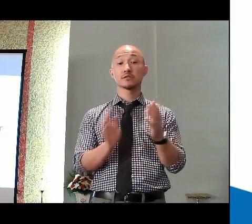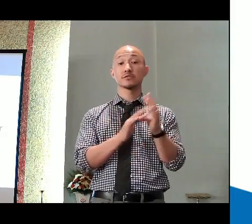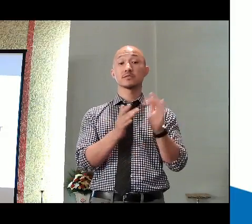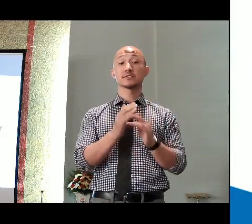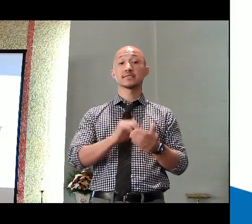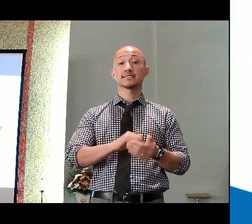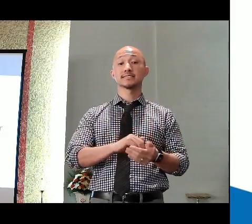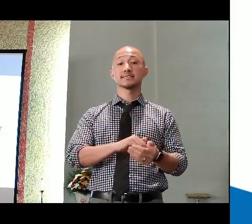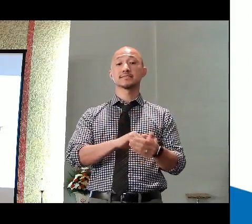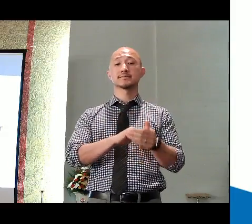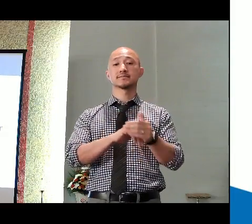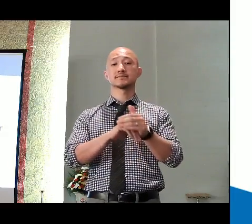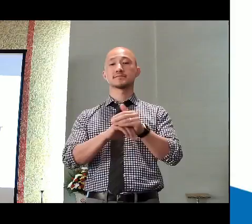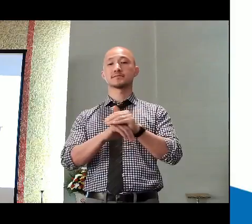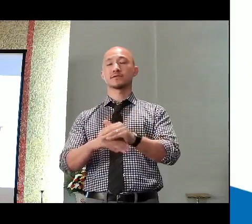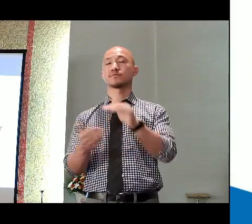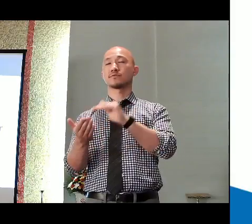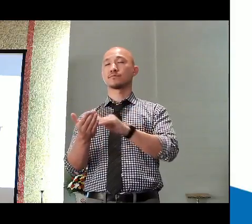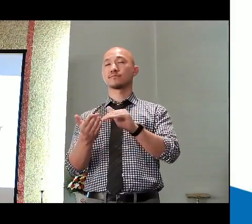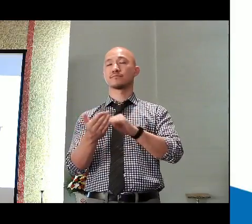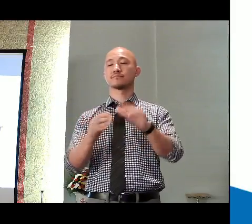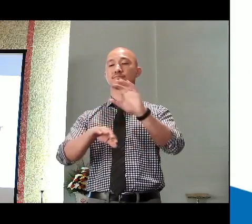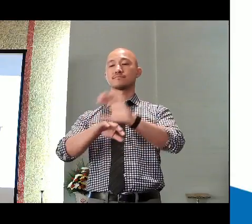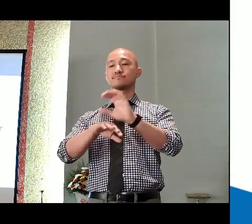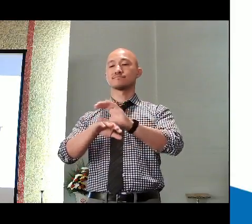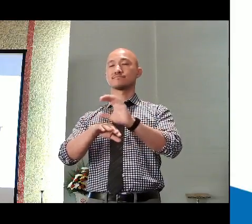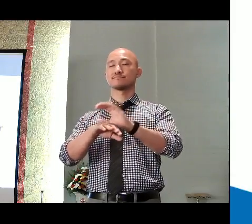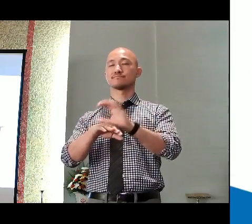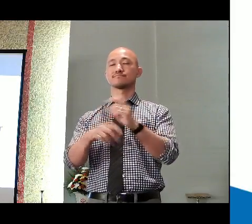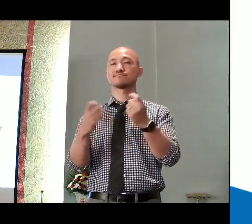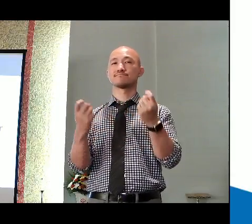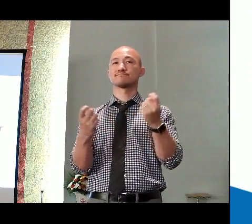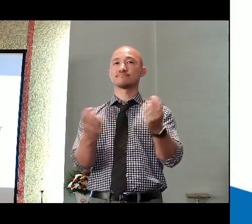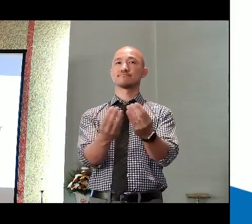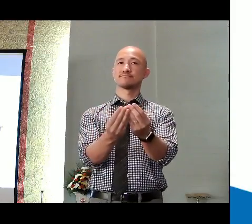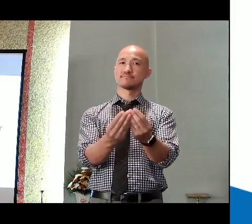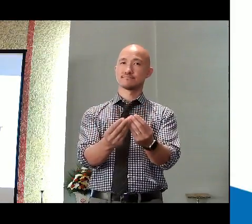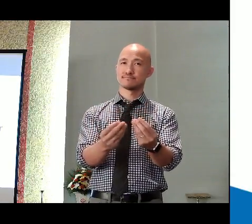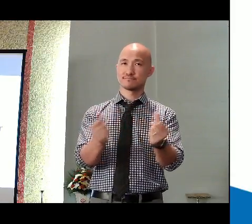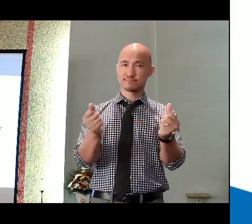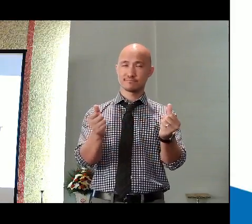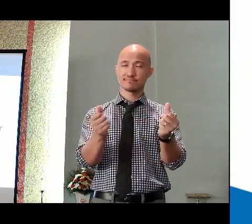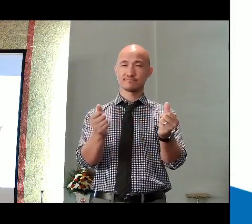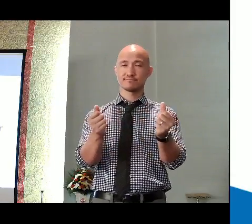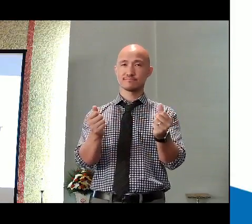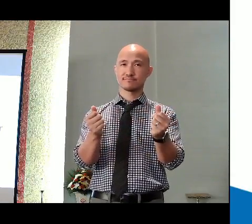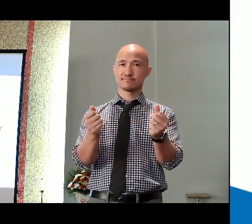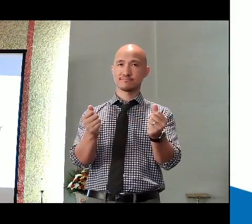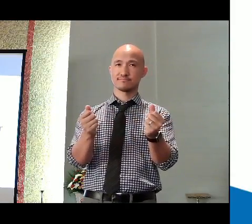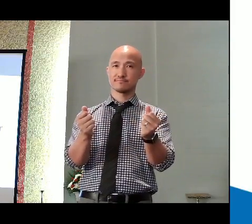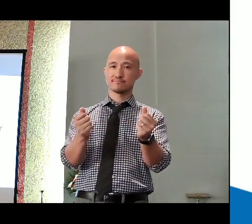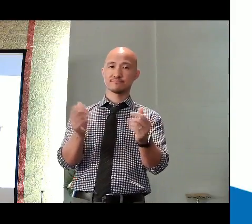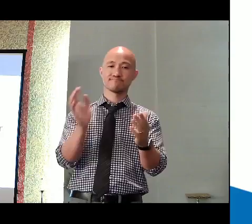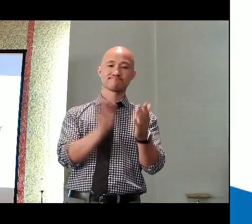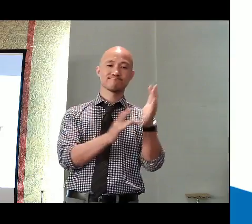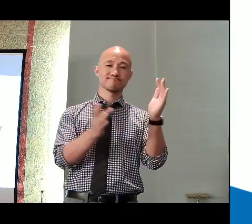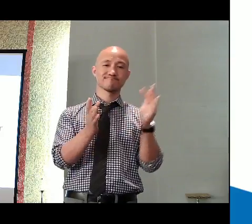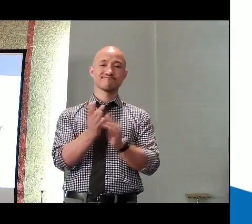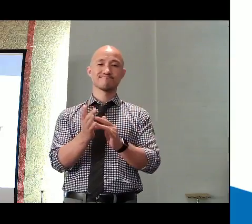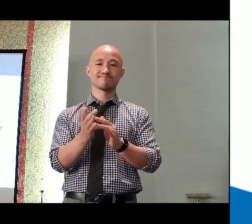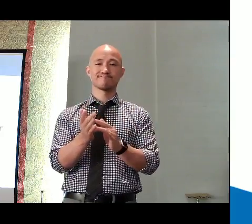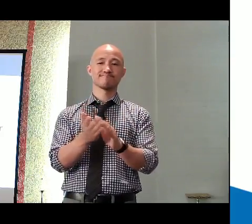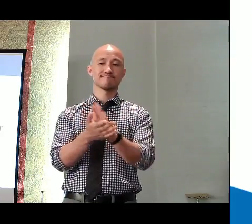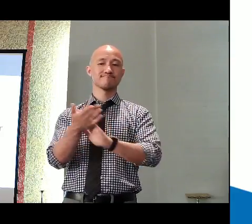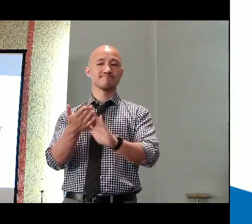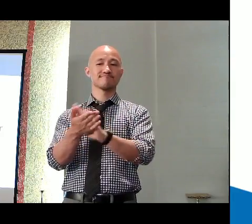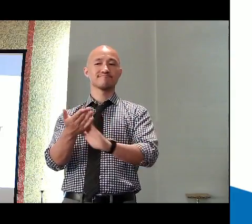church, Christ makes the church unto himself as radiant and blemished without stain or wrinkle.